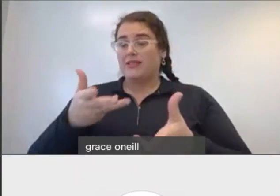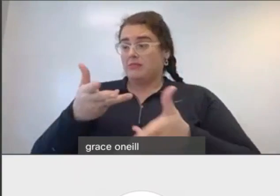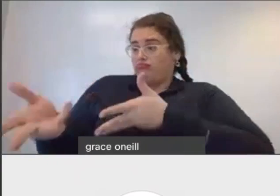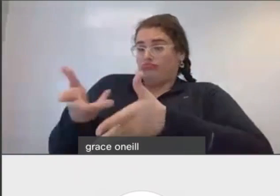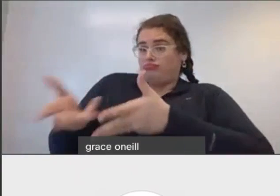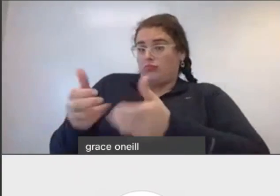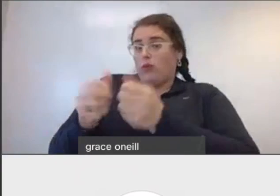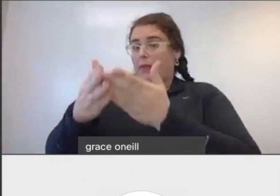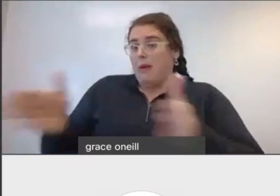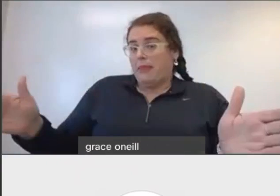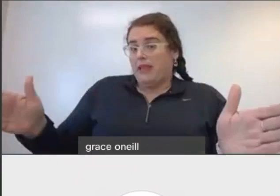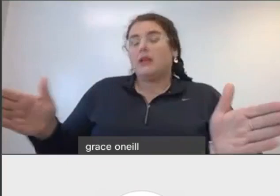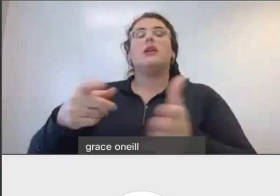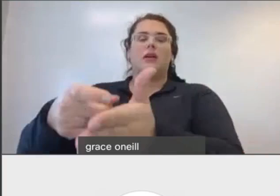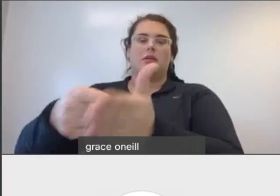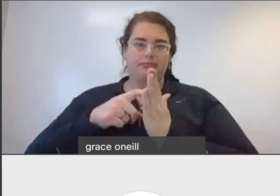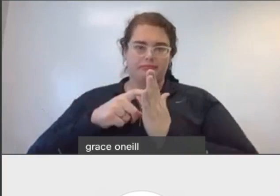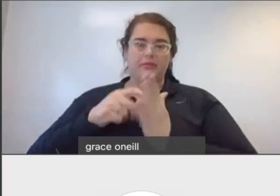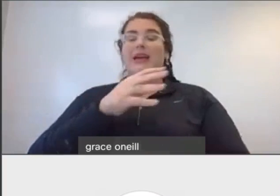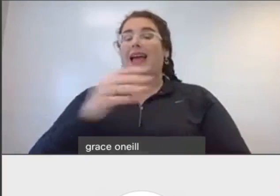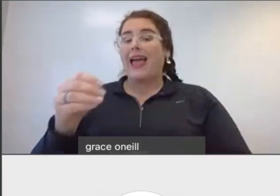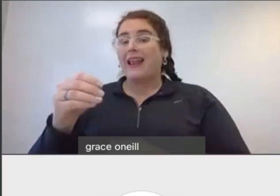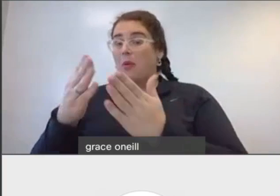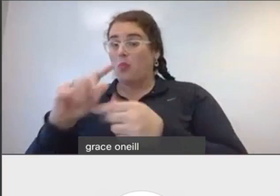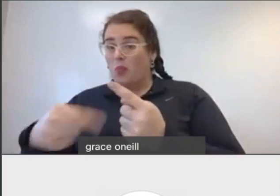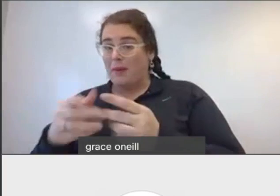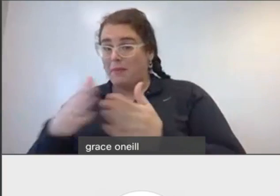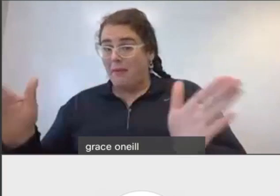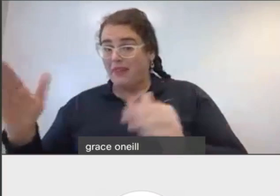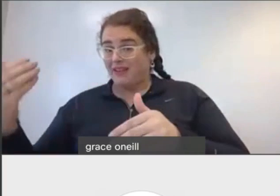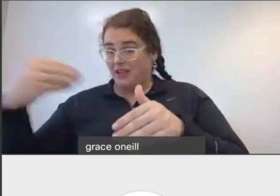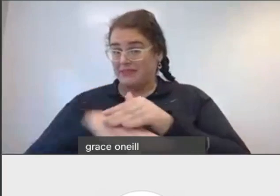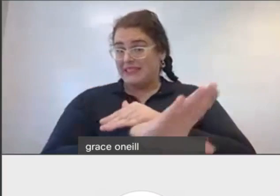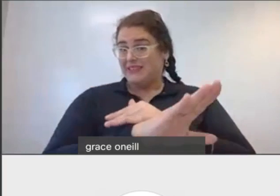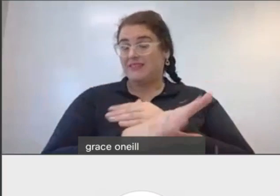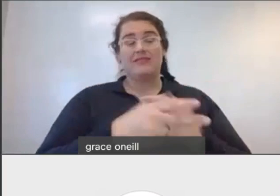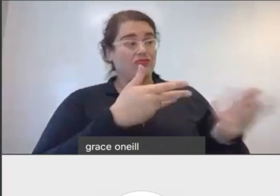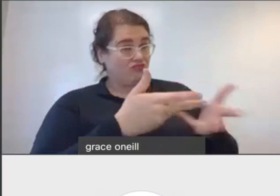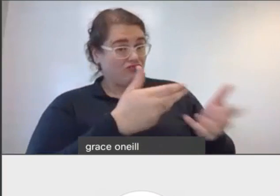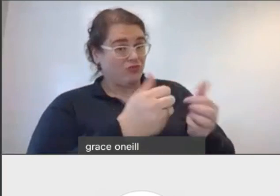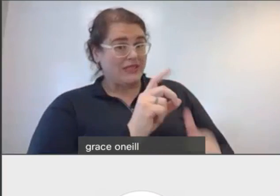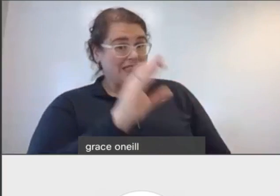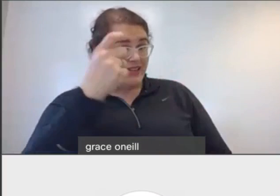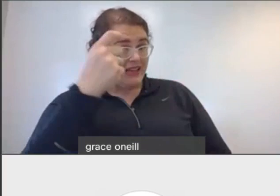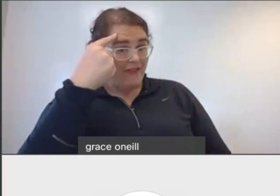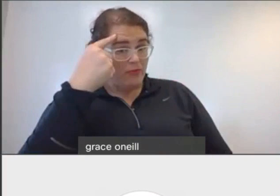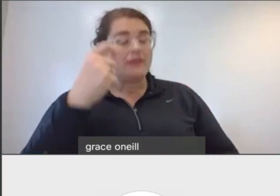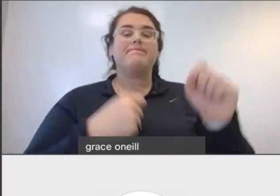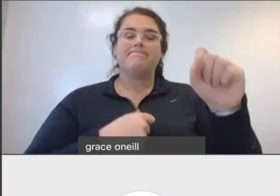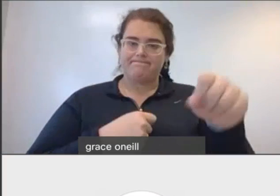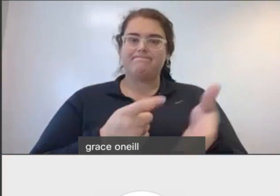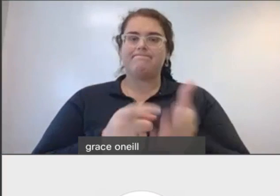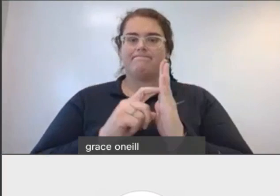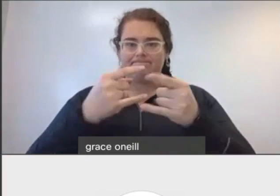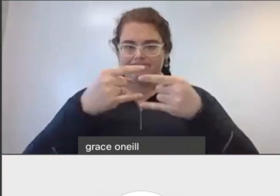the public and the public interacting with DC government employees. So if someone were to come to our office, when